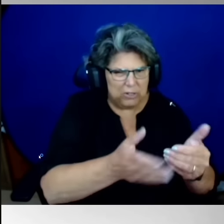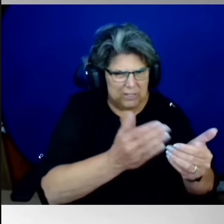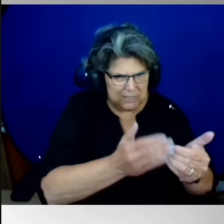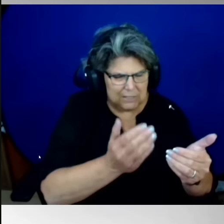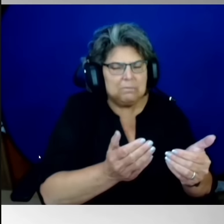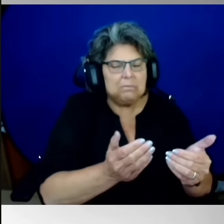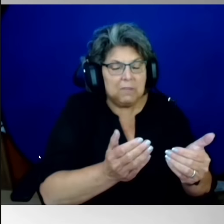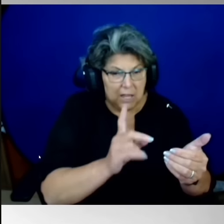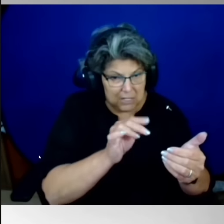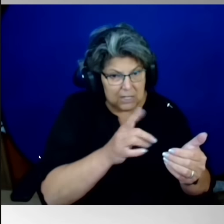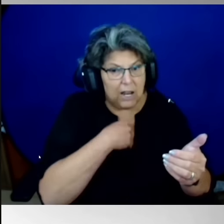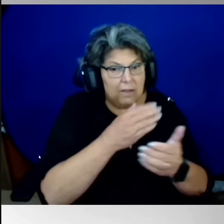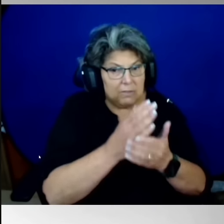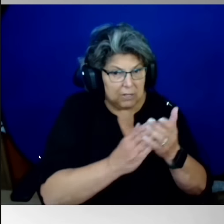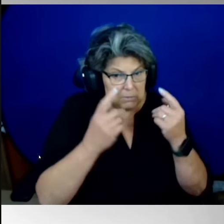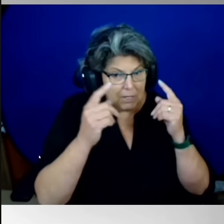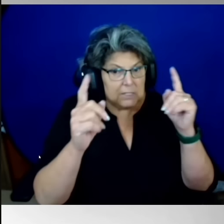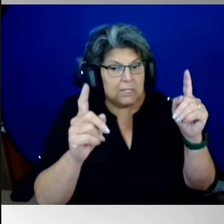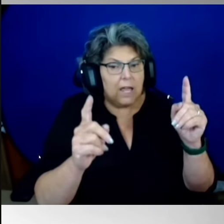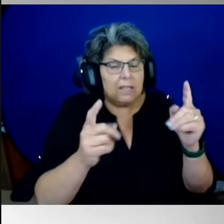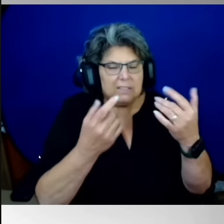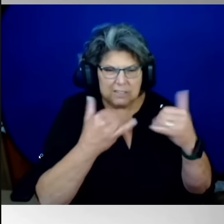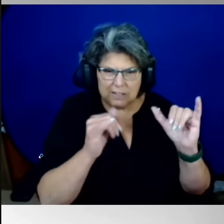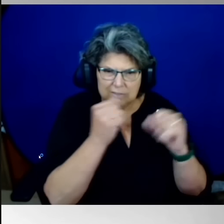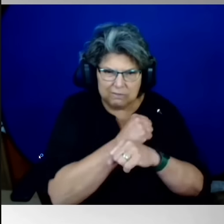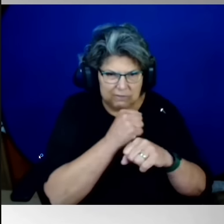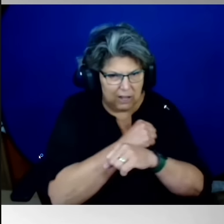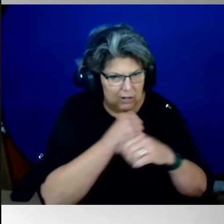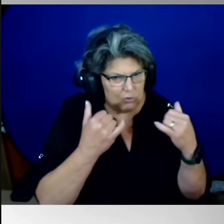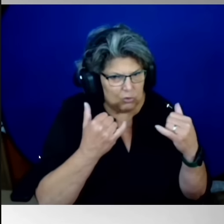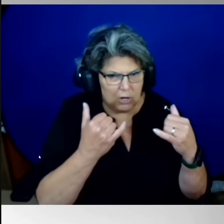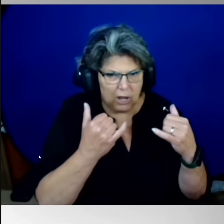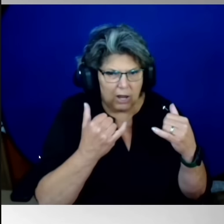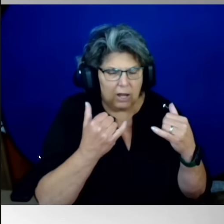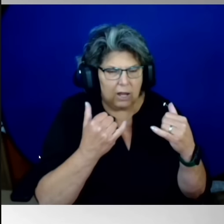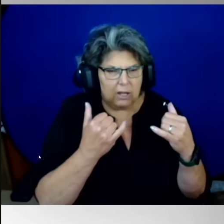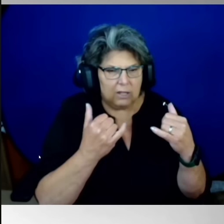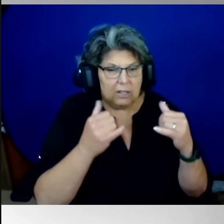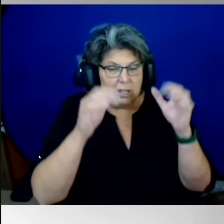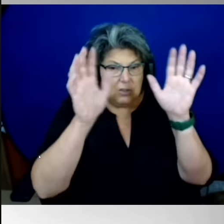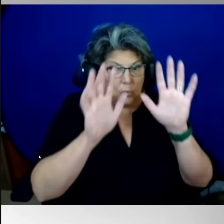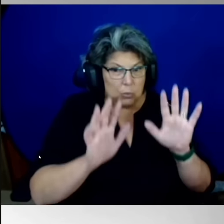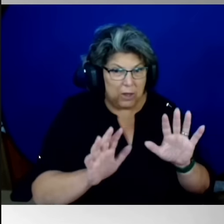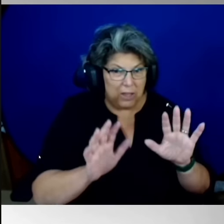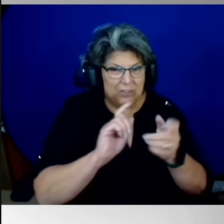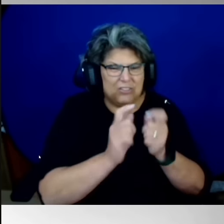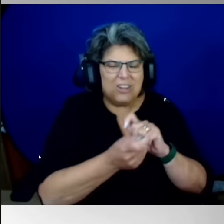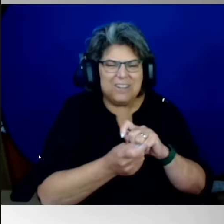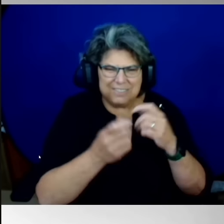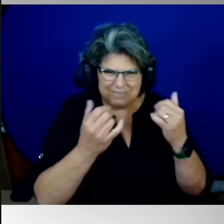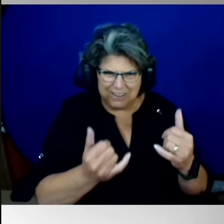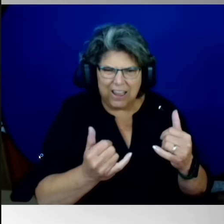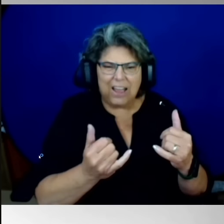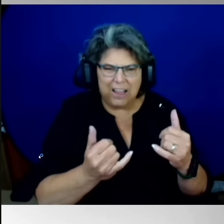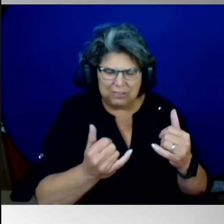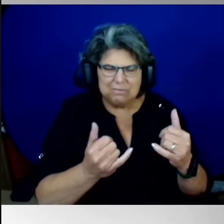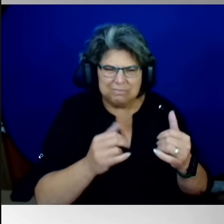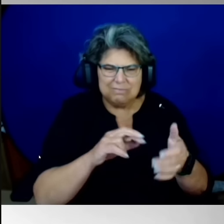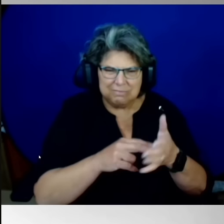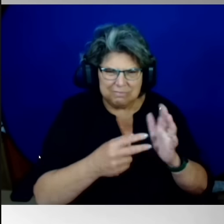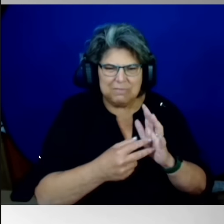success within that. They're continuing to battle that today. Our weather changes is now increasing the time that the fire is